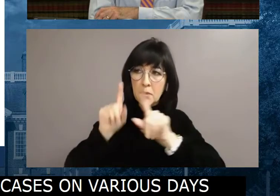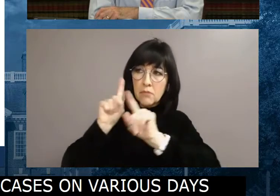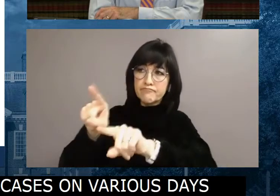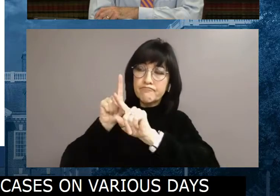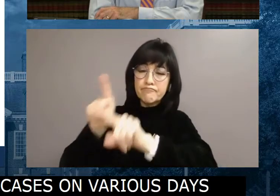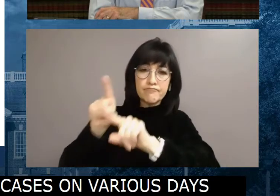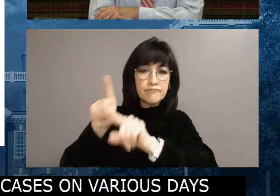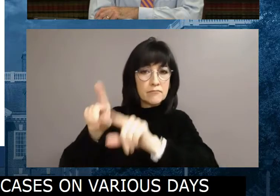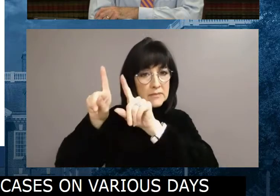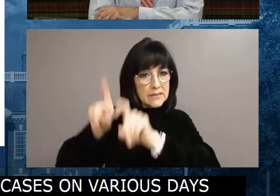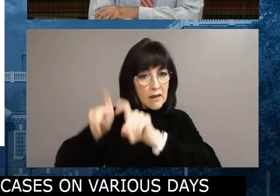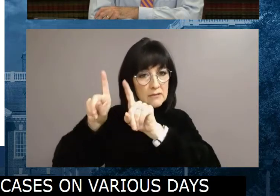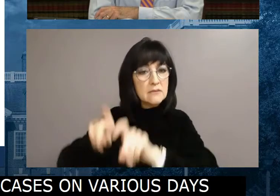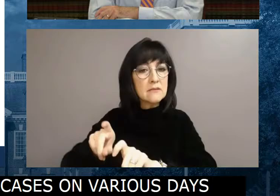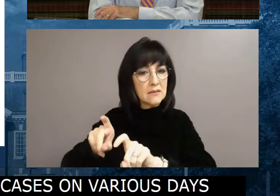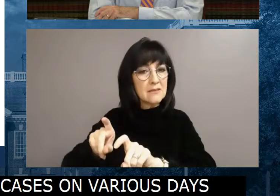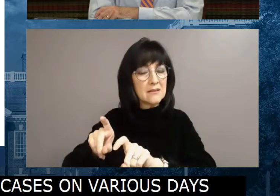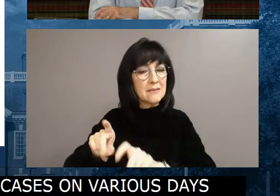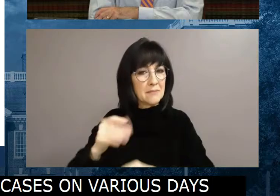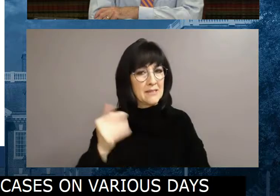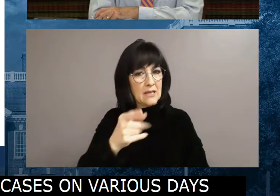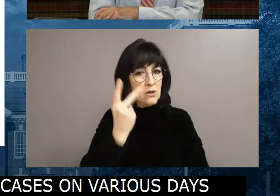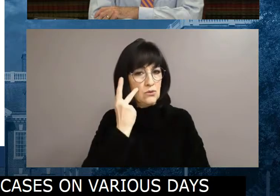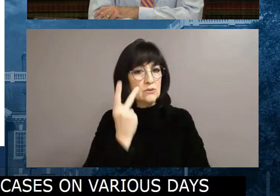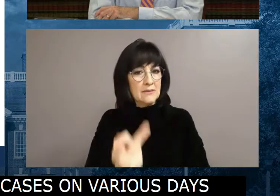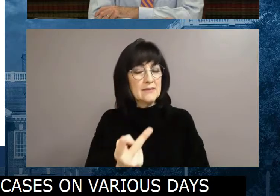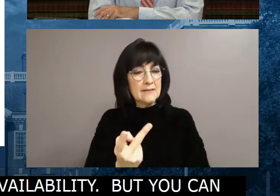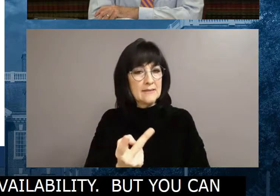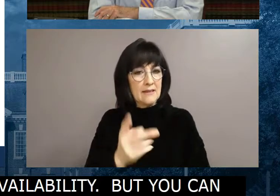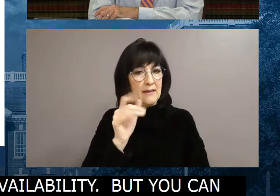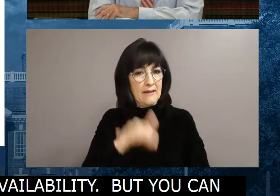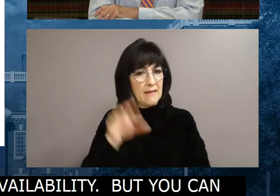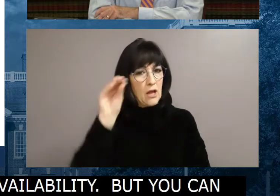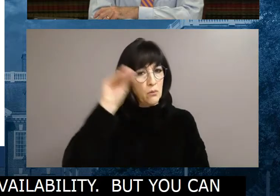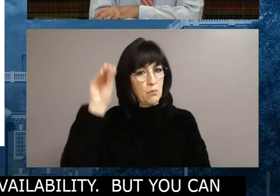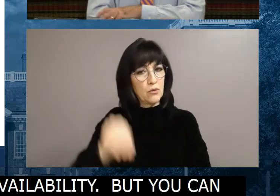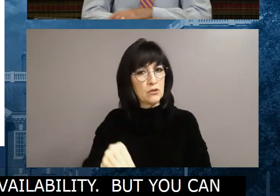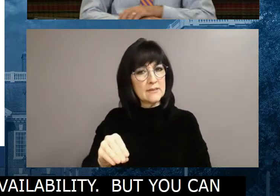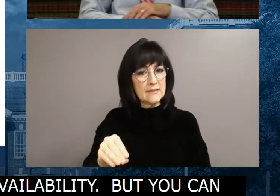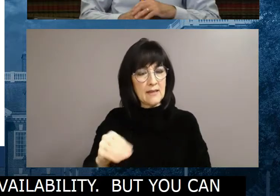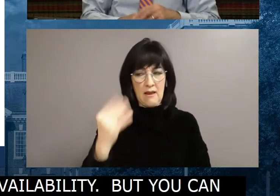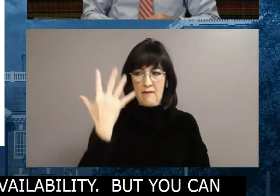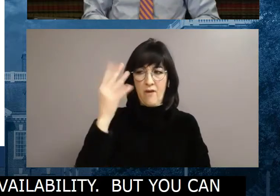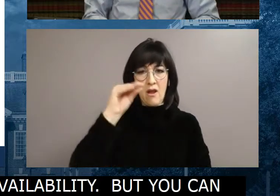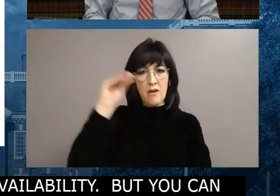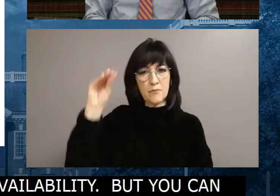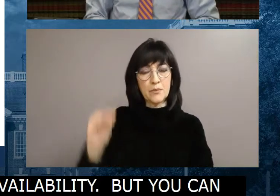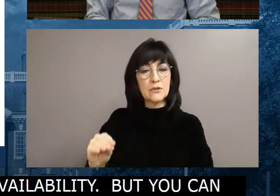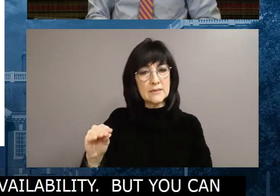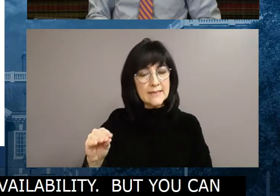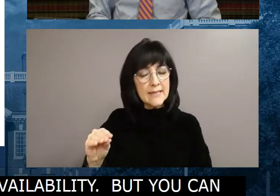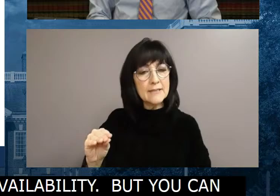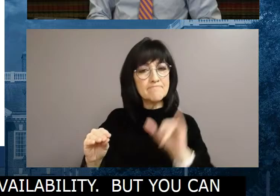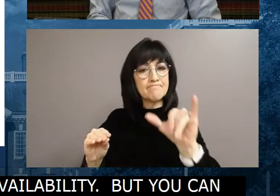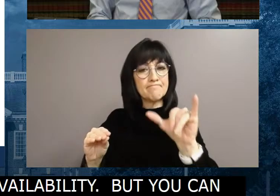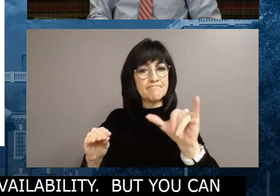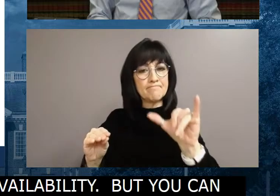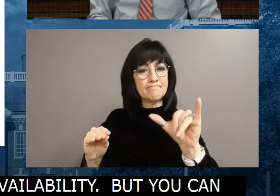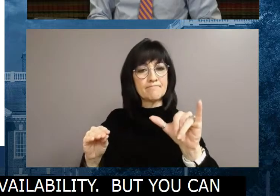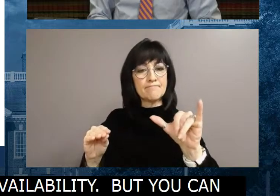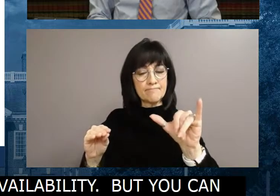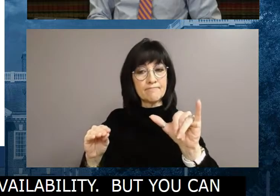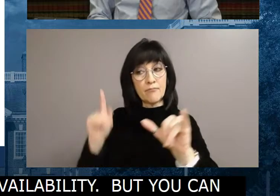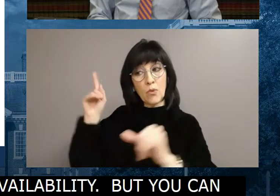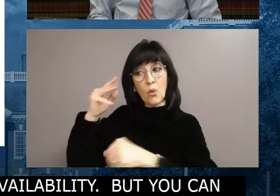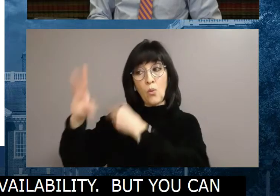availability, but you can see that the percent positive now is right there at 5%. Our target, World Health